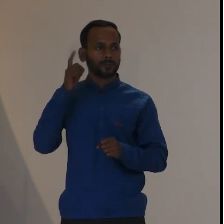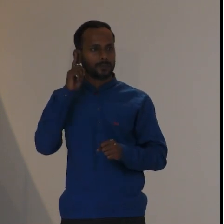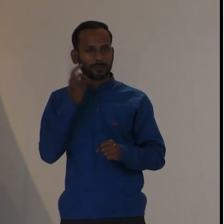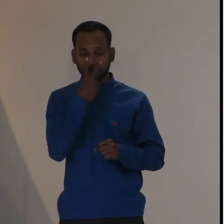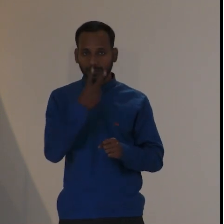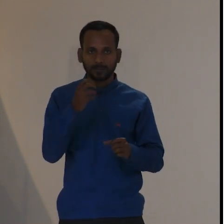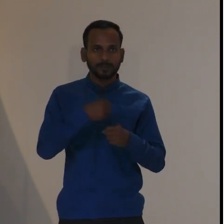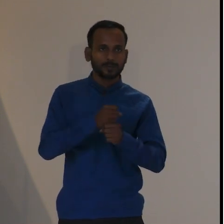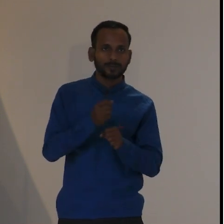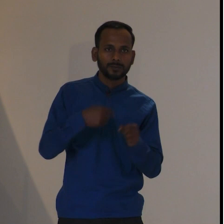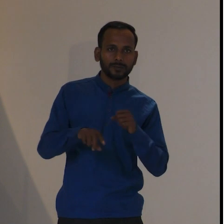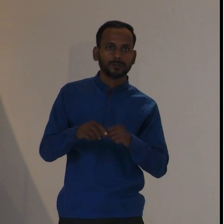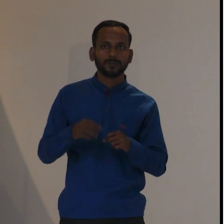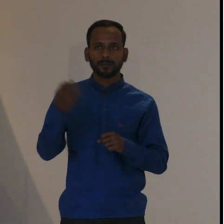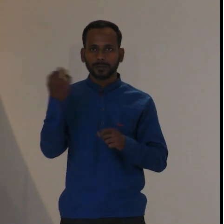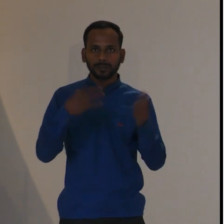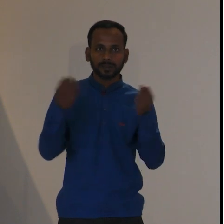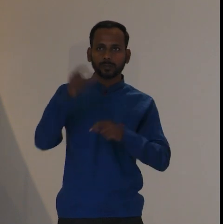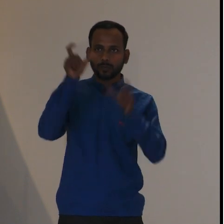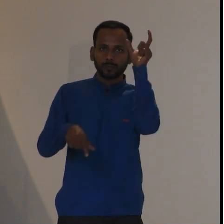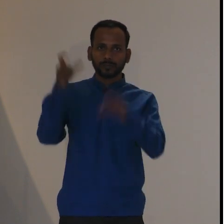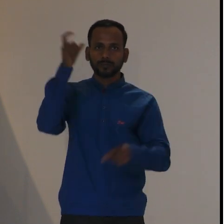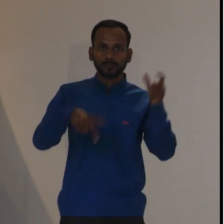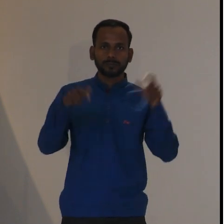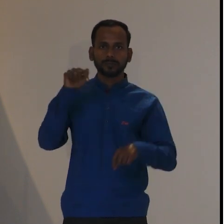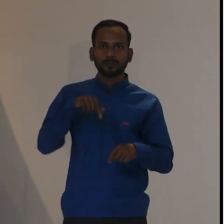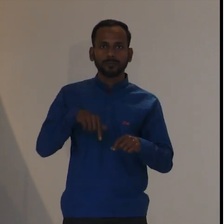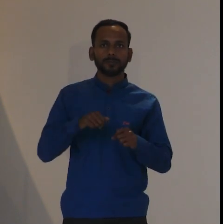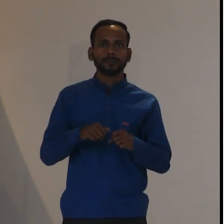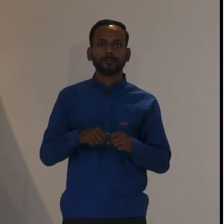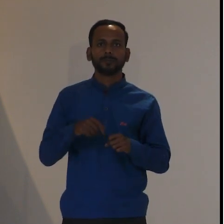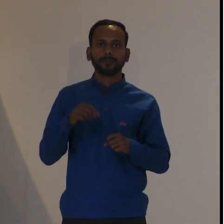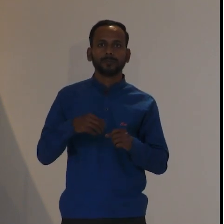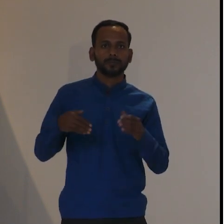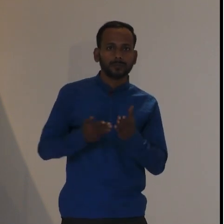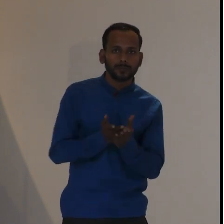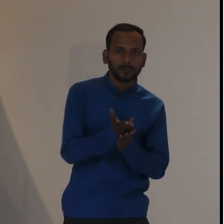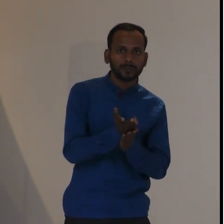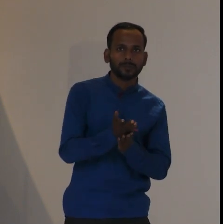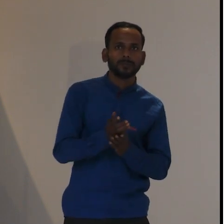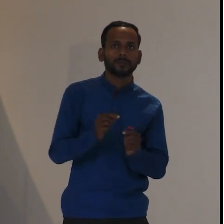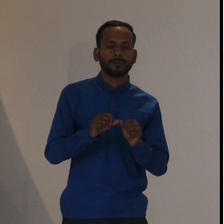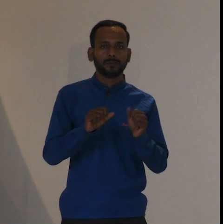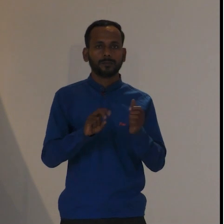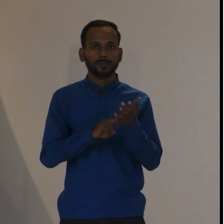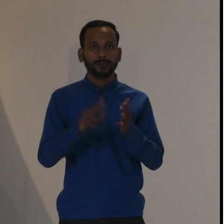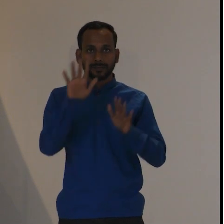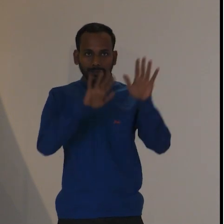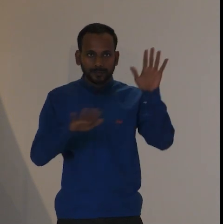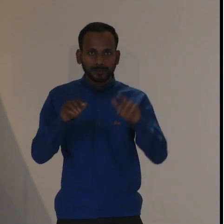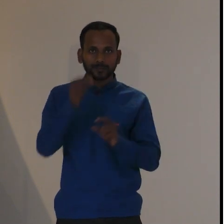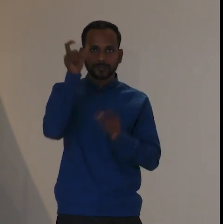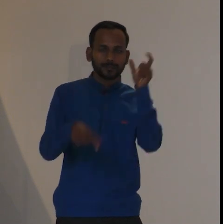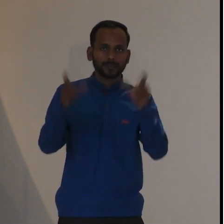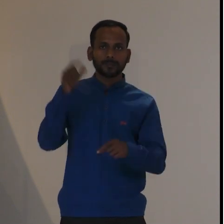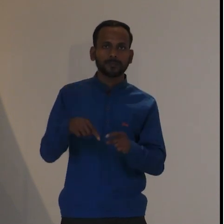experience and capture new audiences through this. And this we intend to do through animated exhibits, public